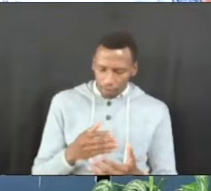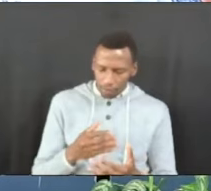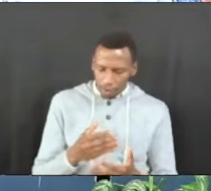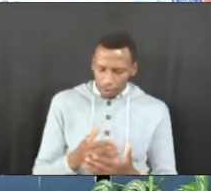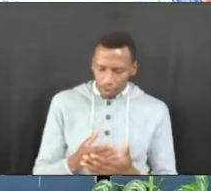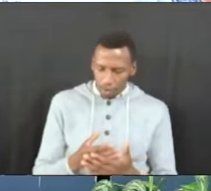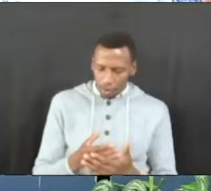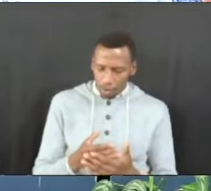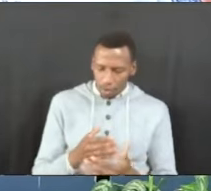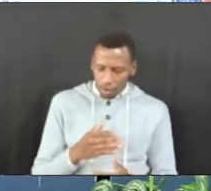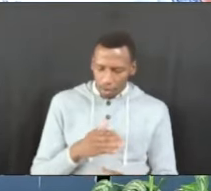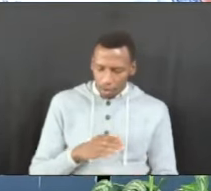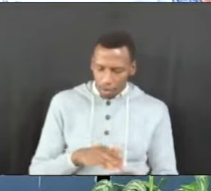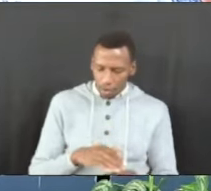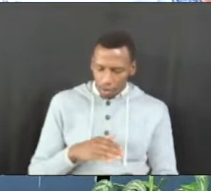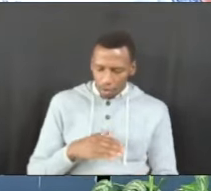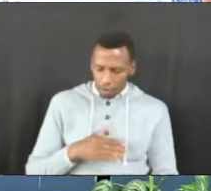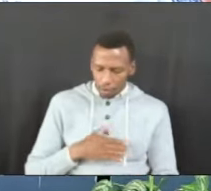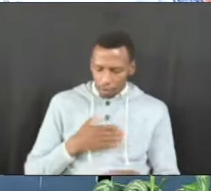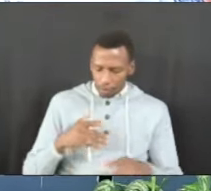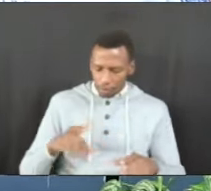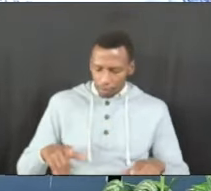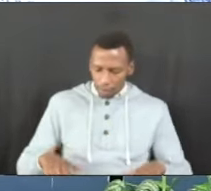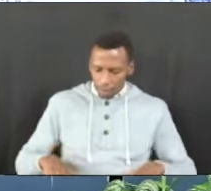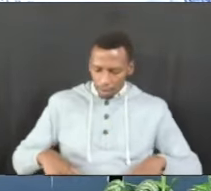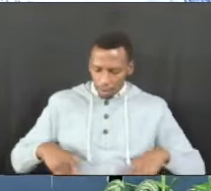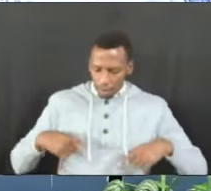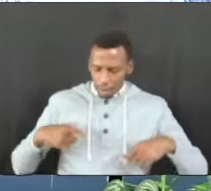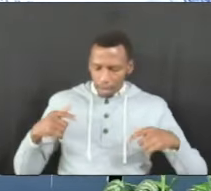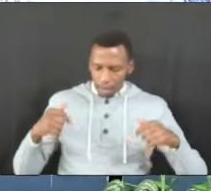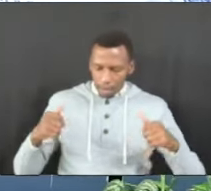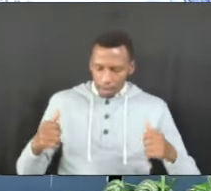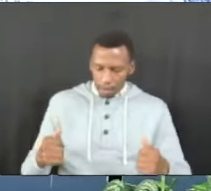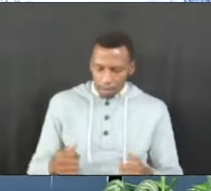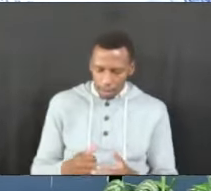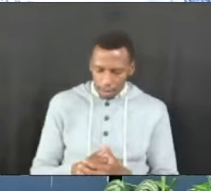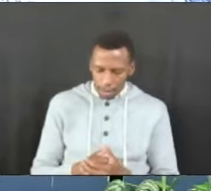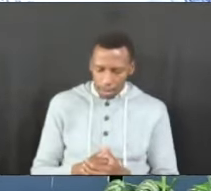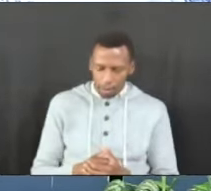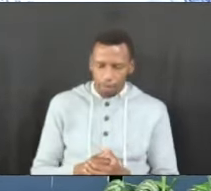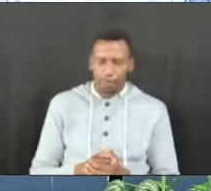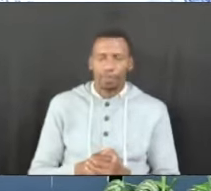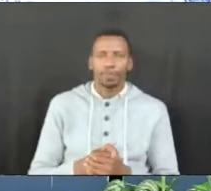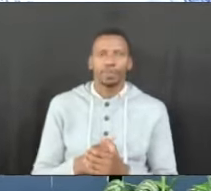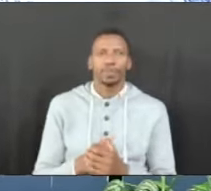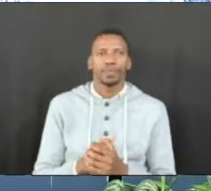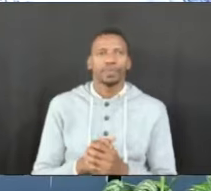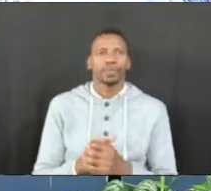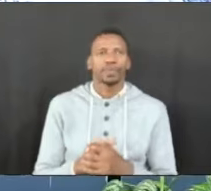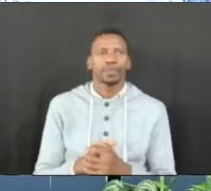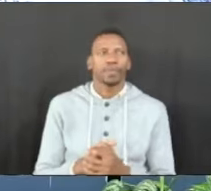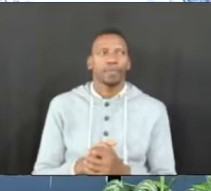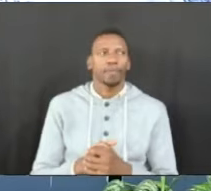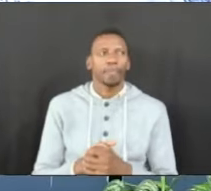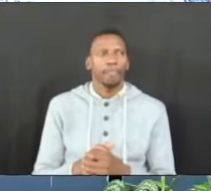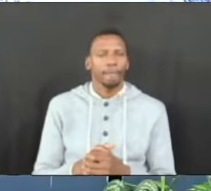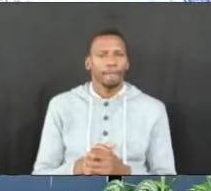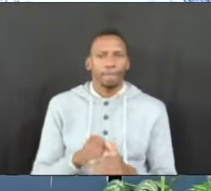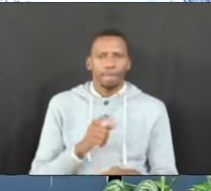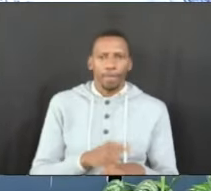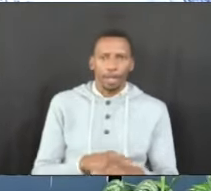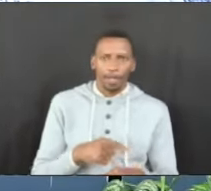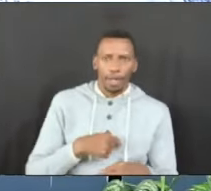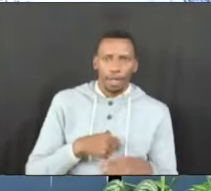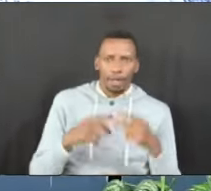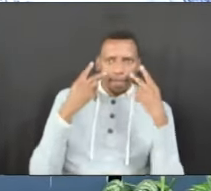contempt on all my pride." When I look at what